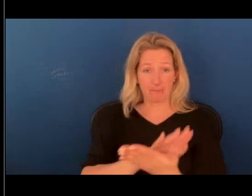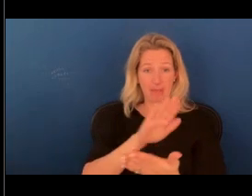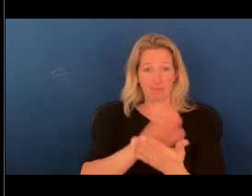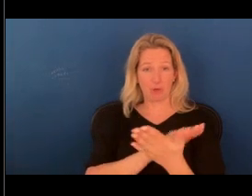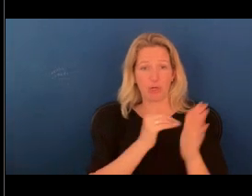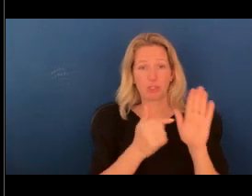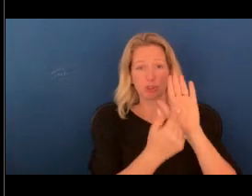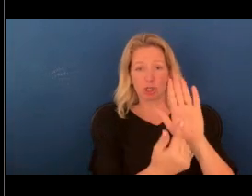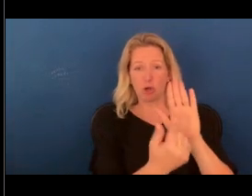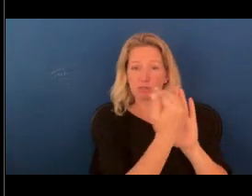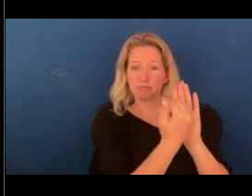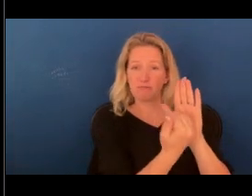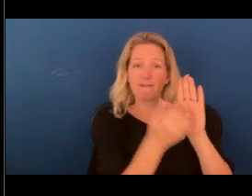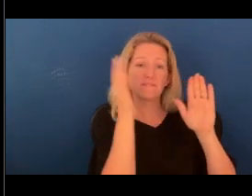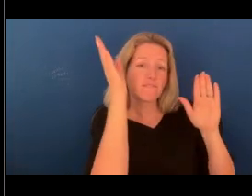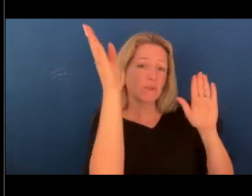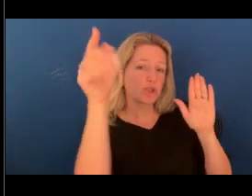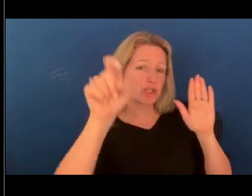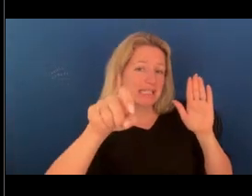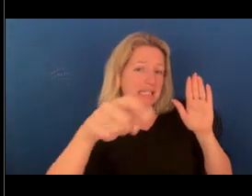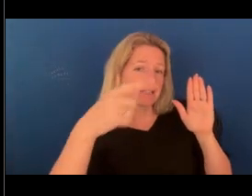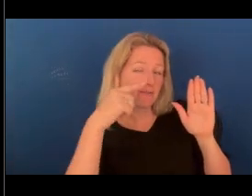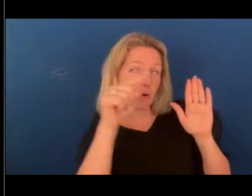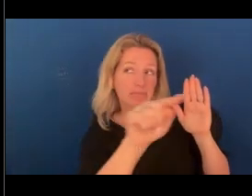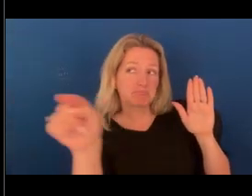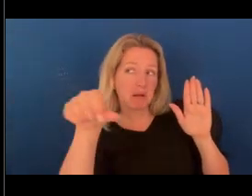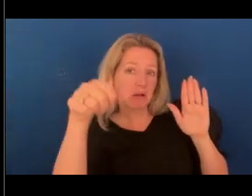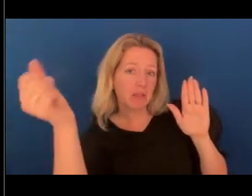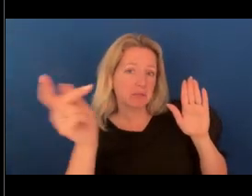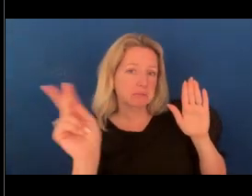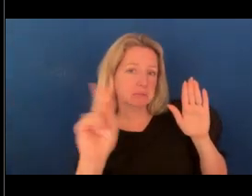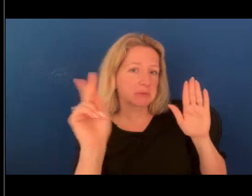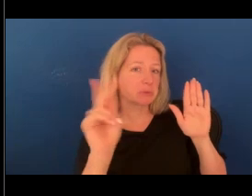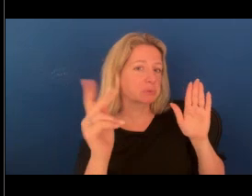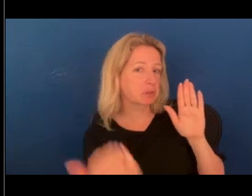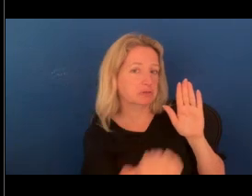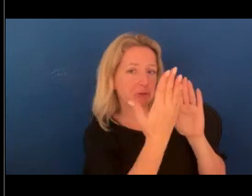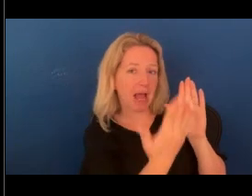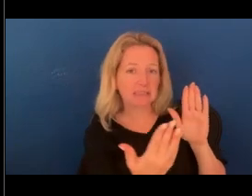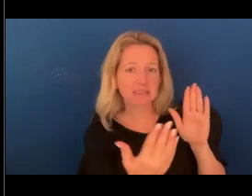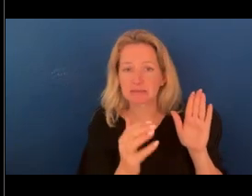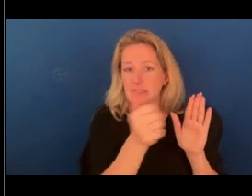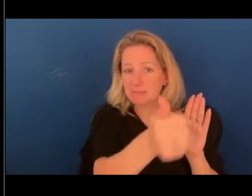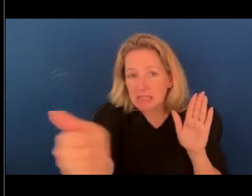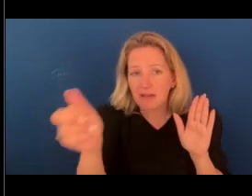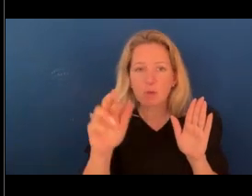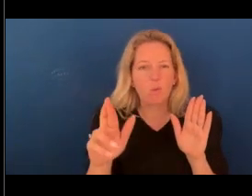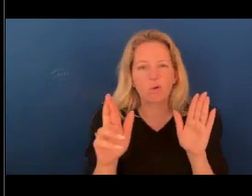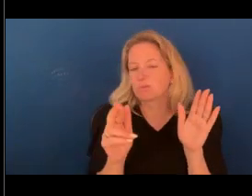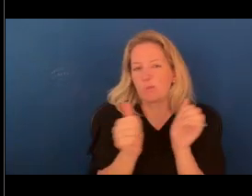future needs for any number of stakeholders to address alone or with partners. Next slide, please.